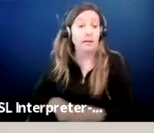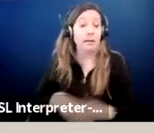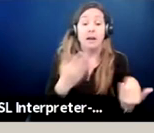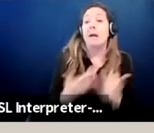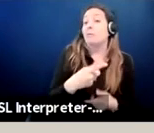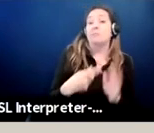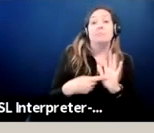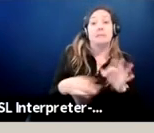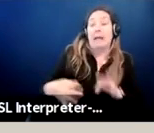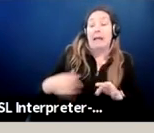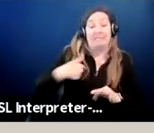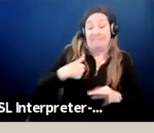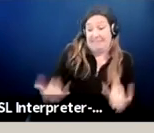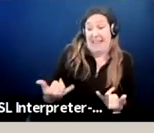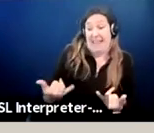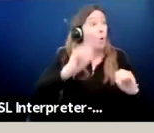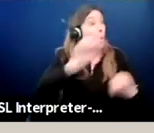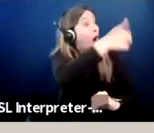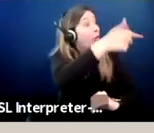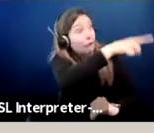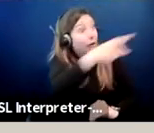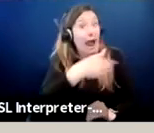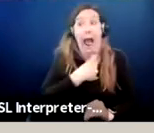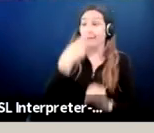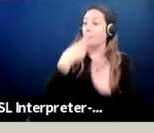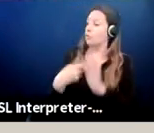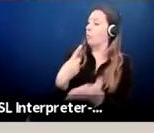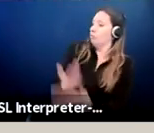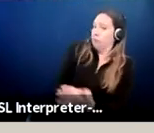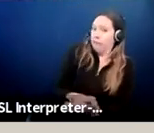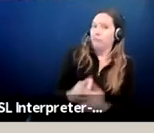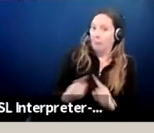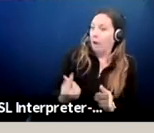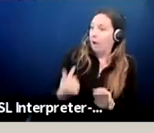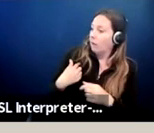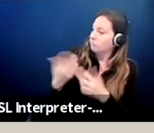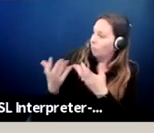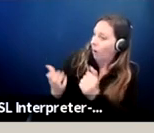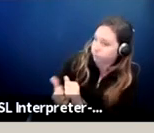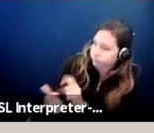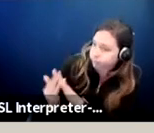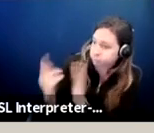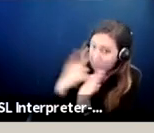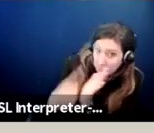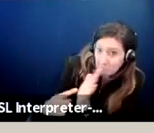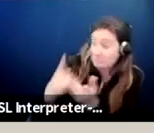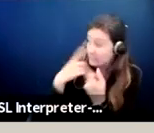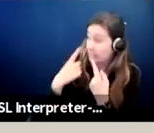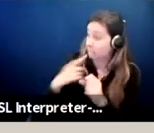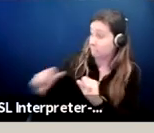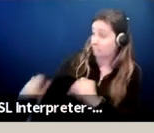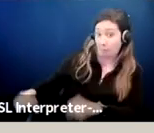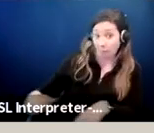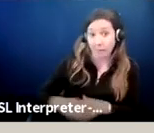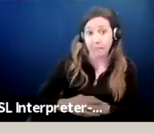now. There's a high chance. And then again, it doesn't exist in any handbook, right? So if you do due diligence and you think,